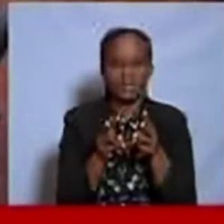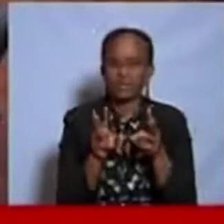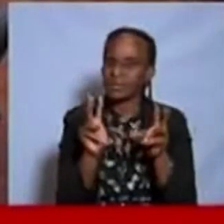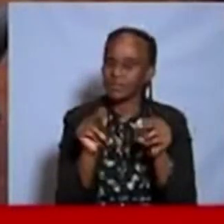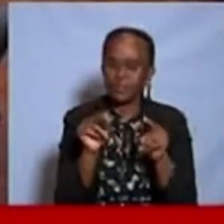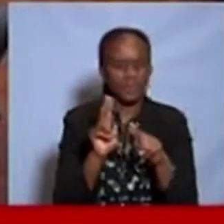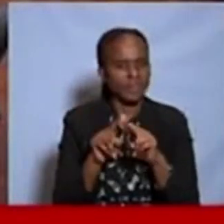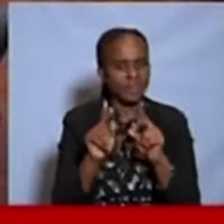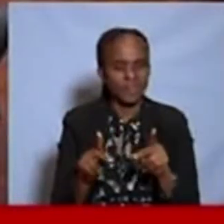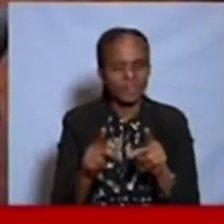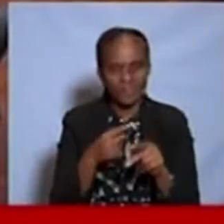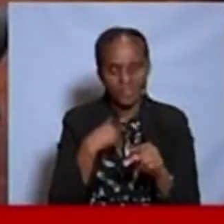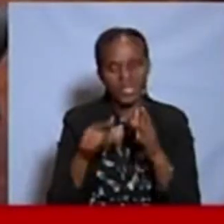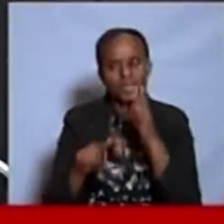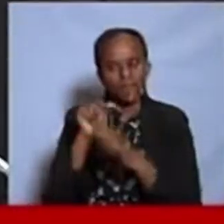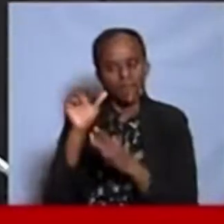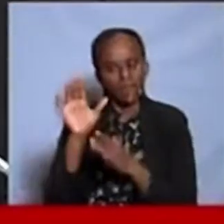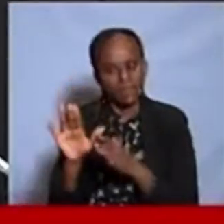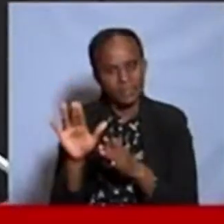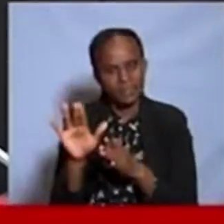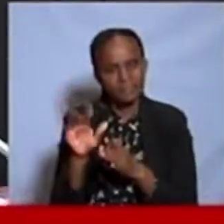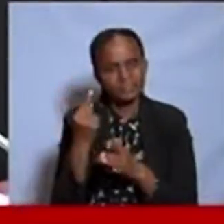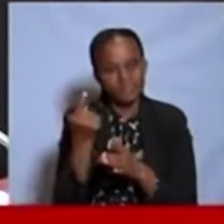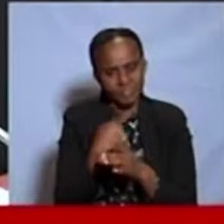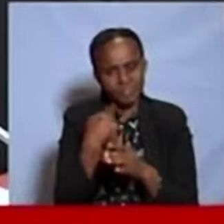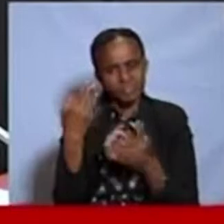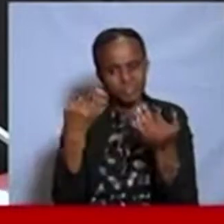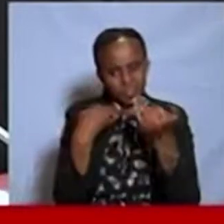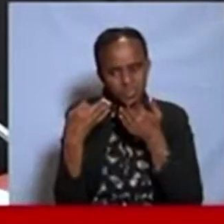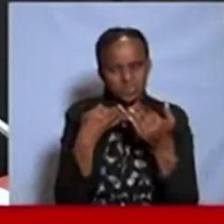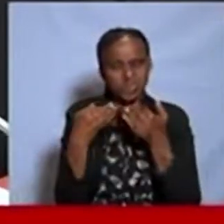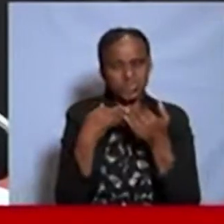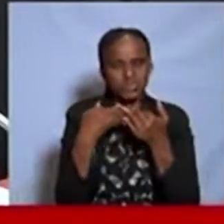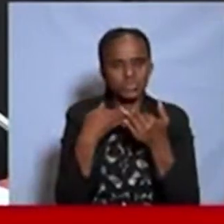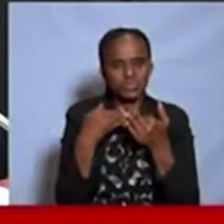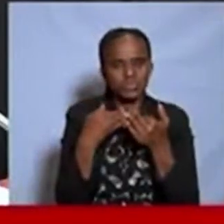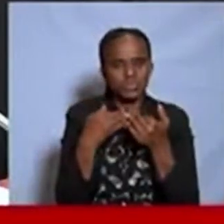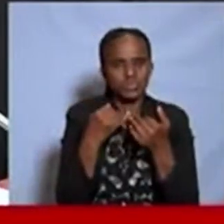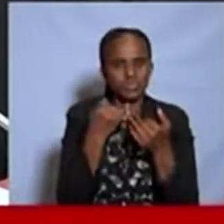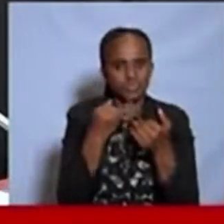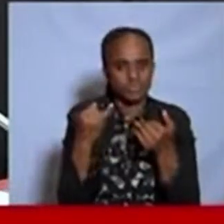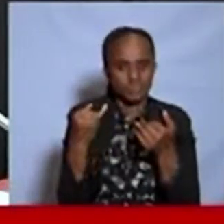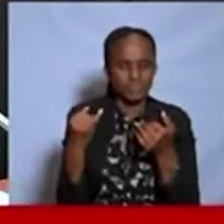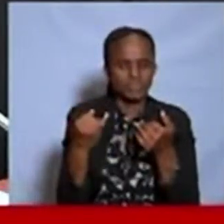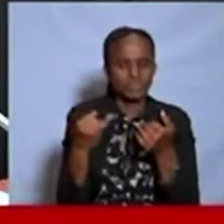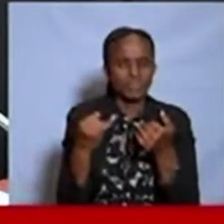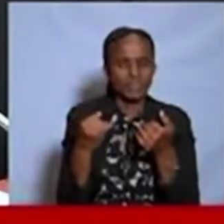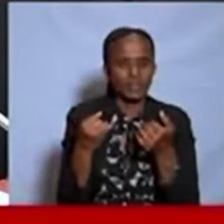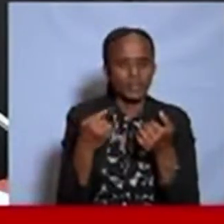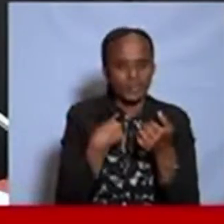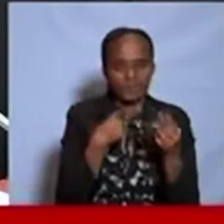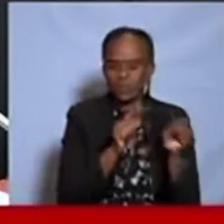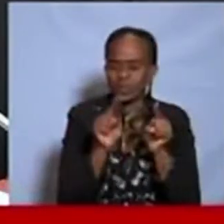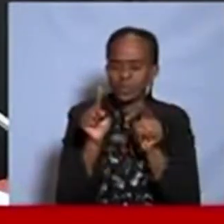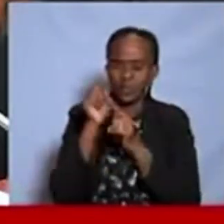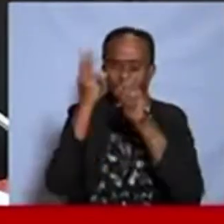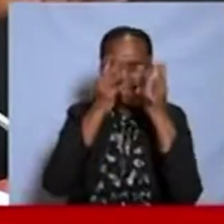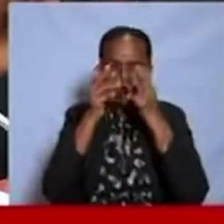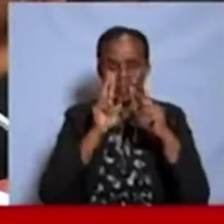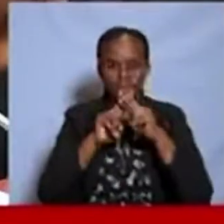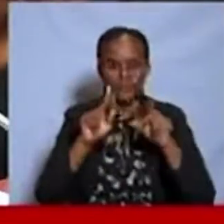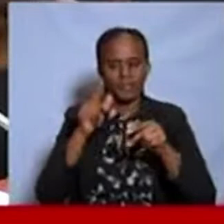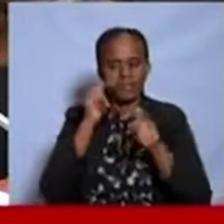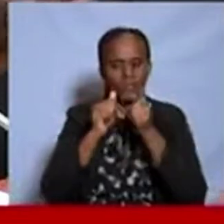Chair, I found it, and I was briefed that the issue is with the Local Government Service Commission. I was also worried, Chair, because it